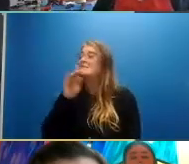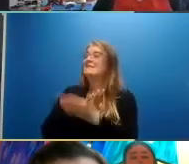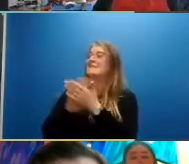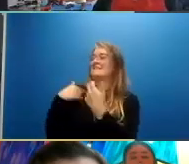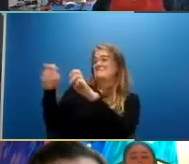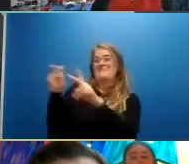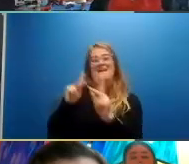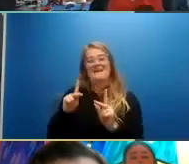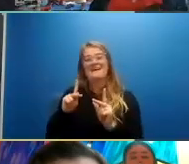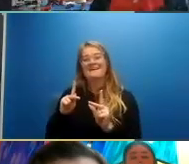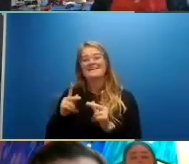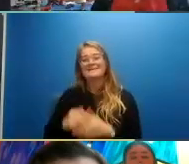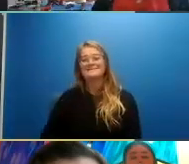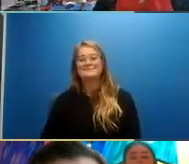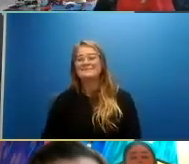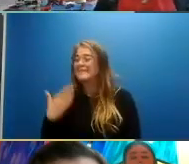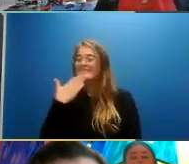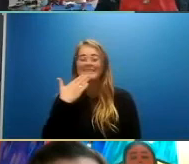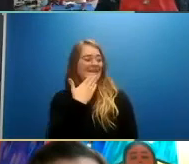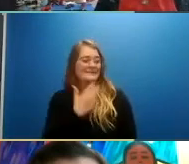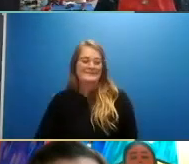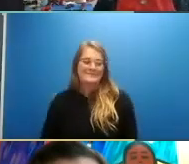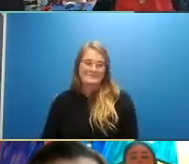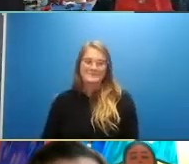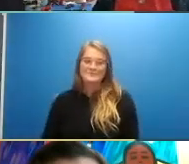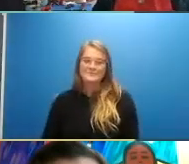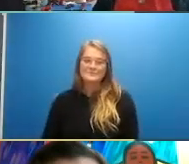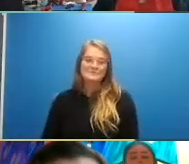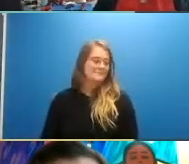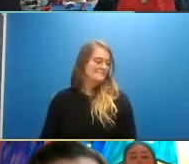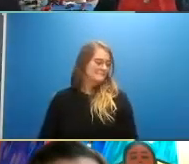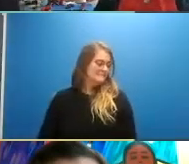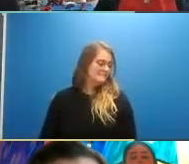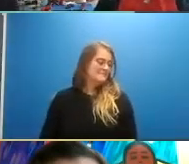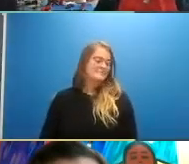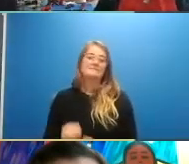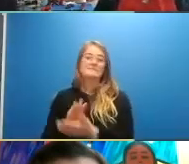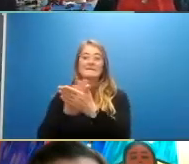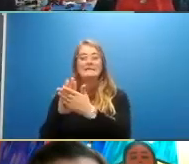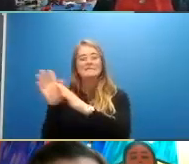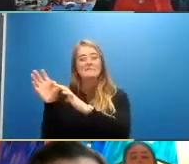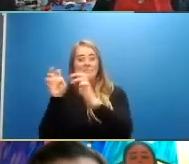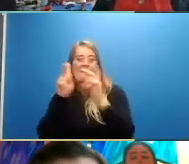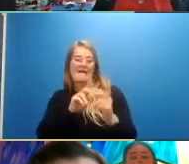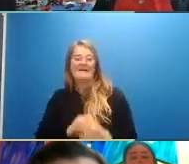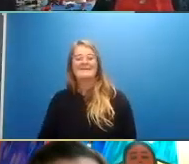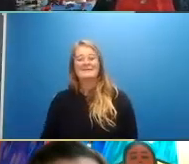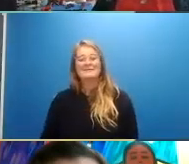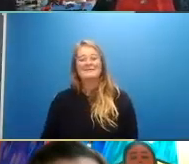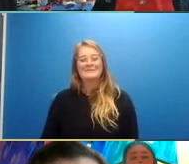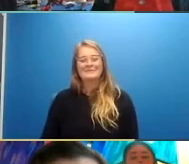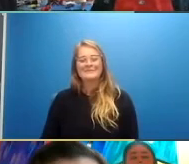well. We Thank missed you. Thank you. It's great to be back. Yeah, and I do think